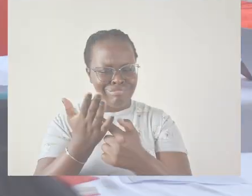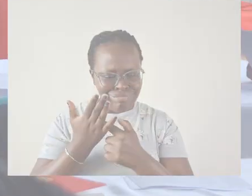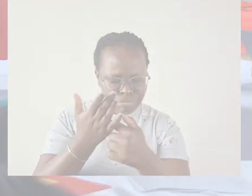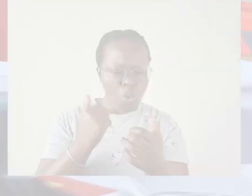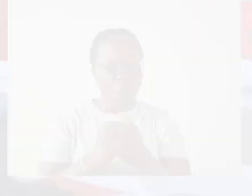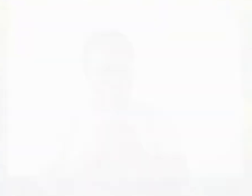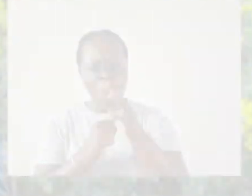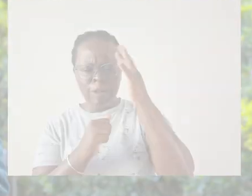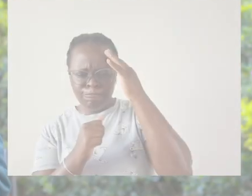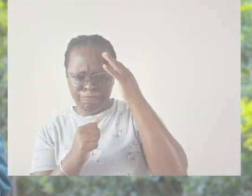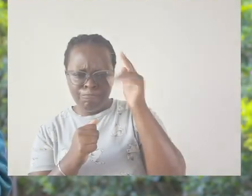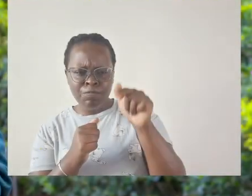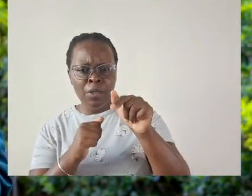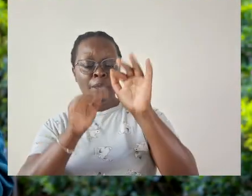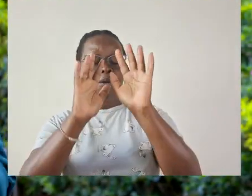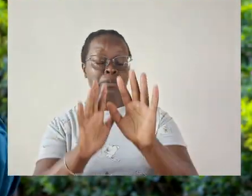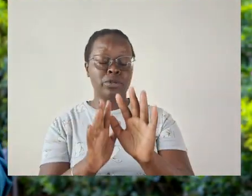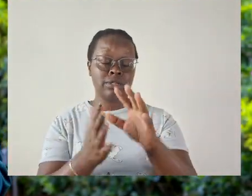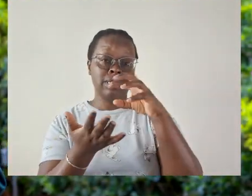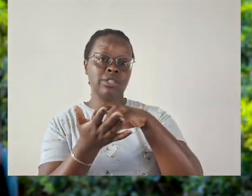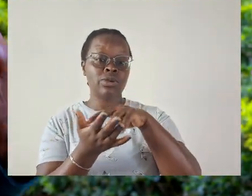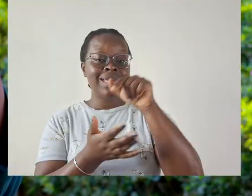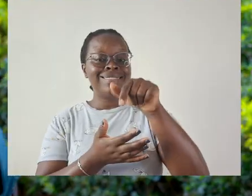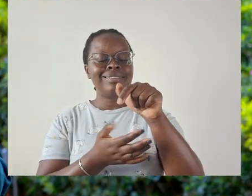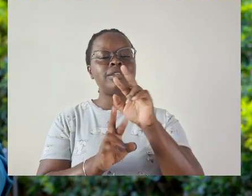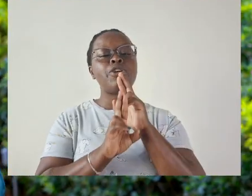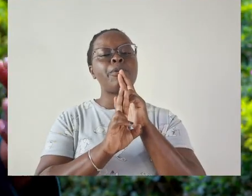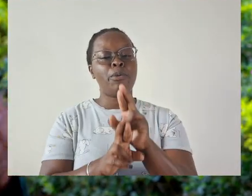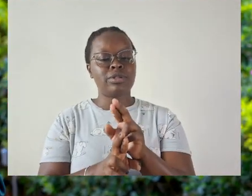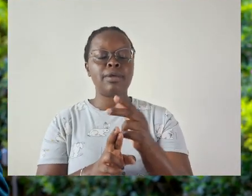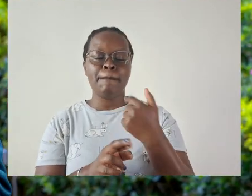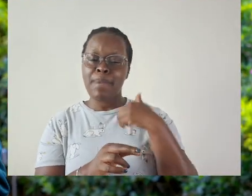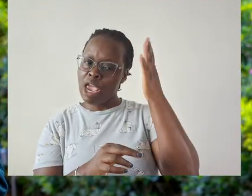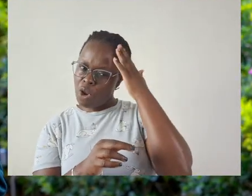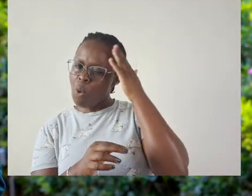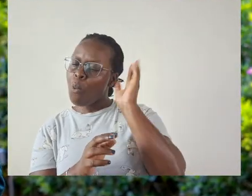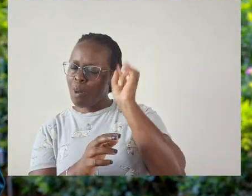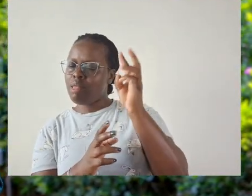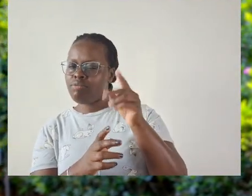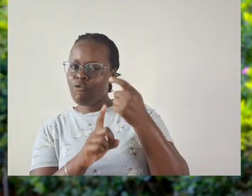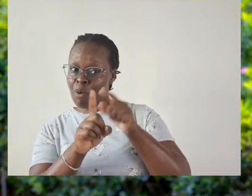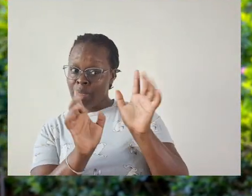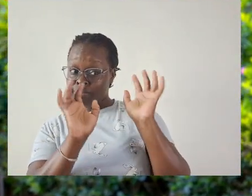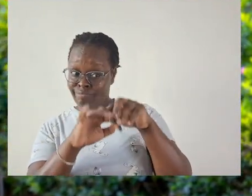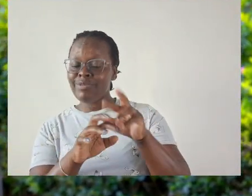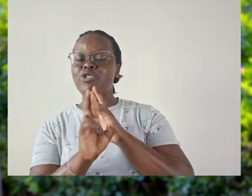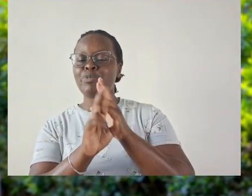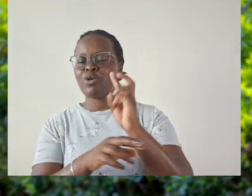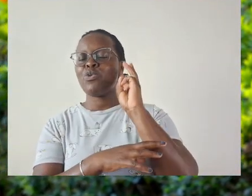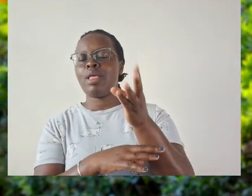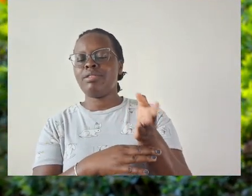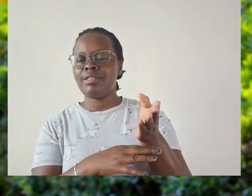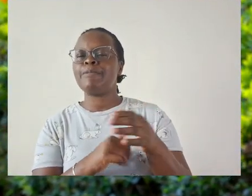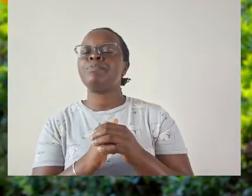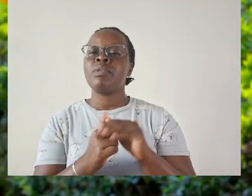on critical issues. This report, I know there is a report emanating from this particular summit.